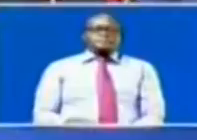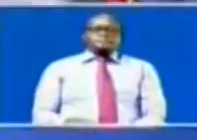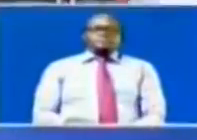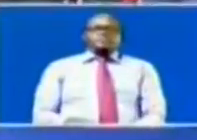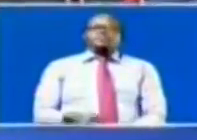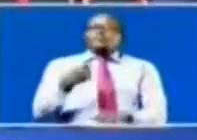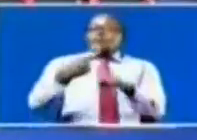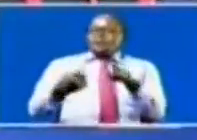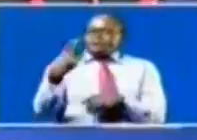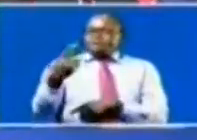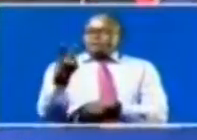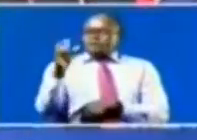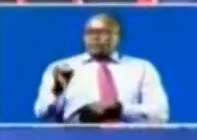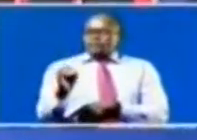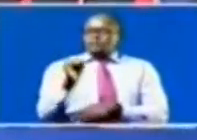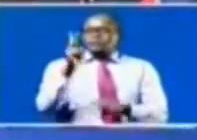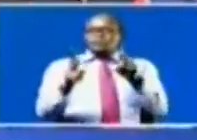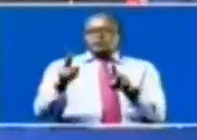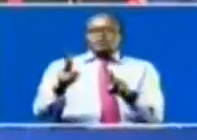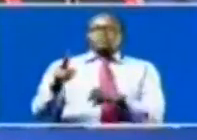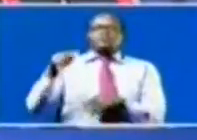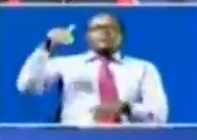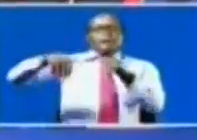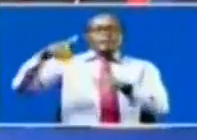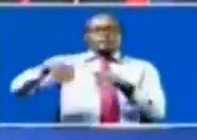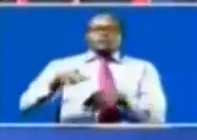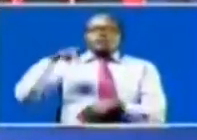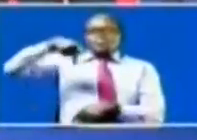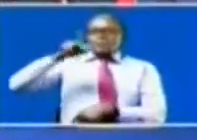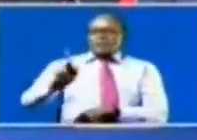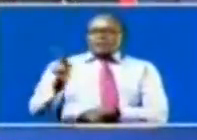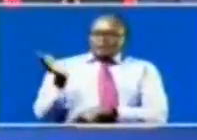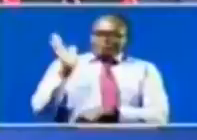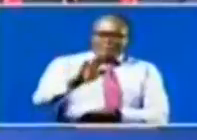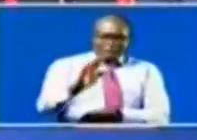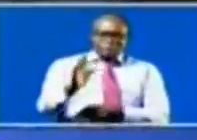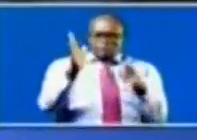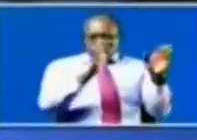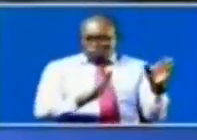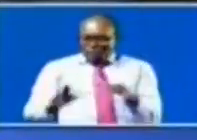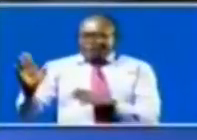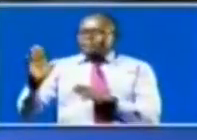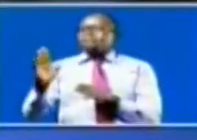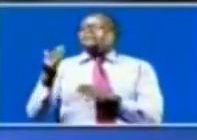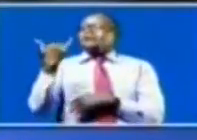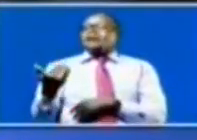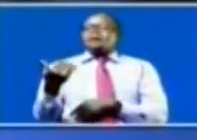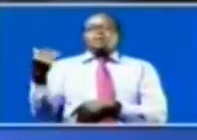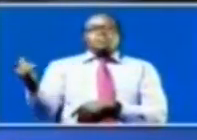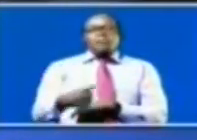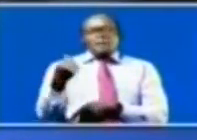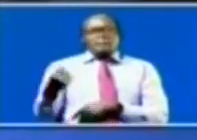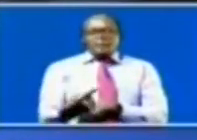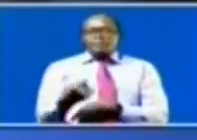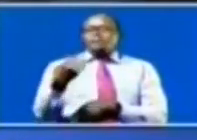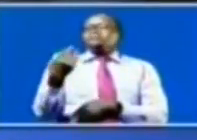With 4 years to the 2022 general polls, Peter Kenneth has gone back to the drawing board. For months now, he has on